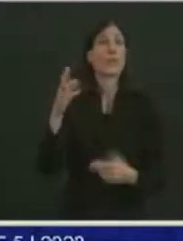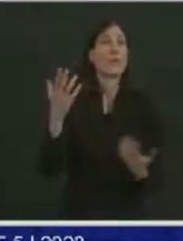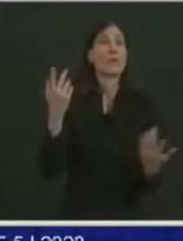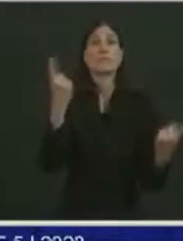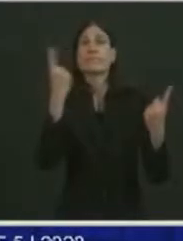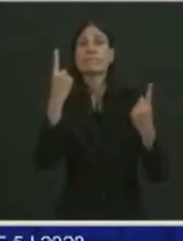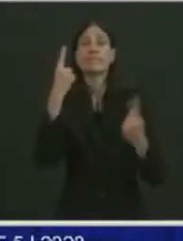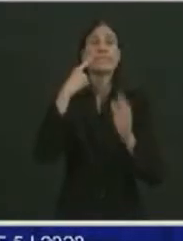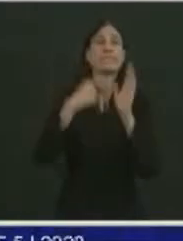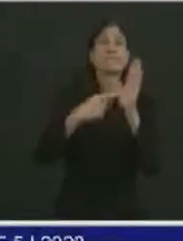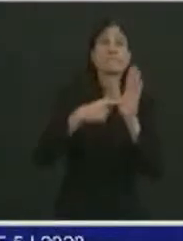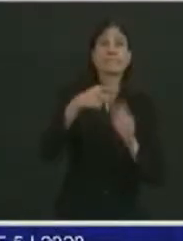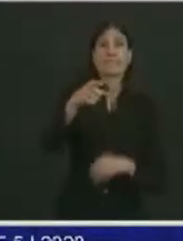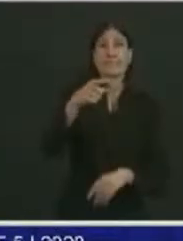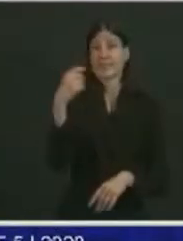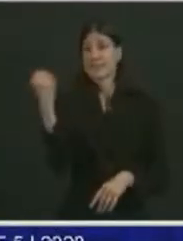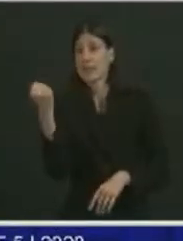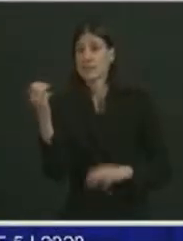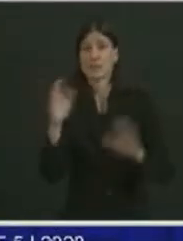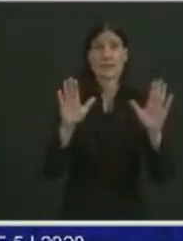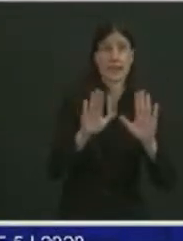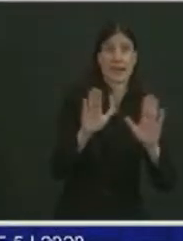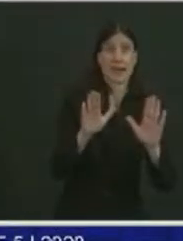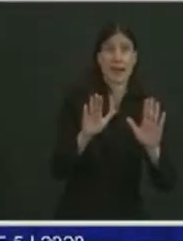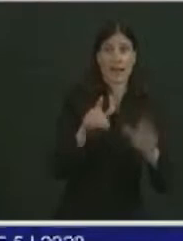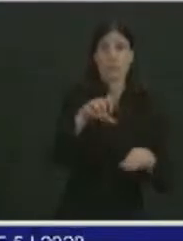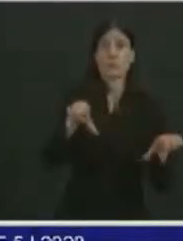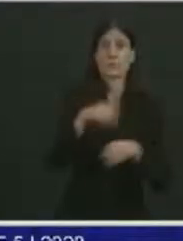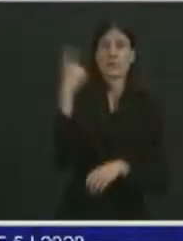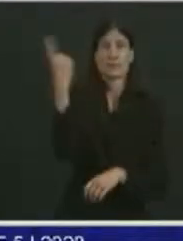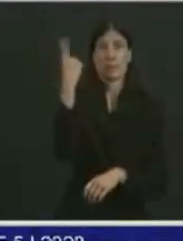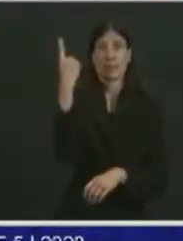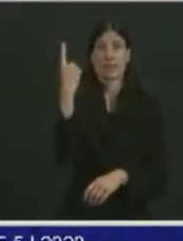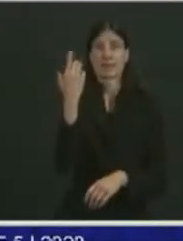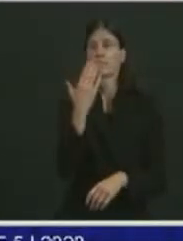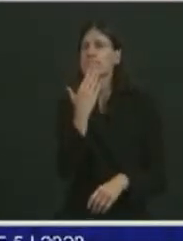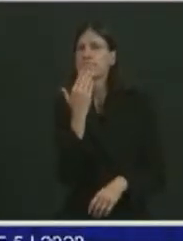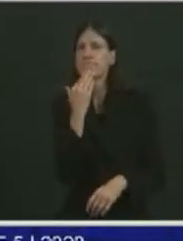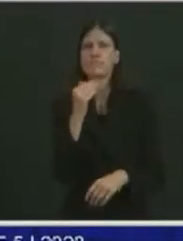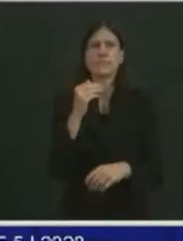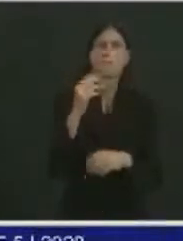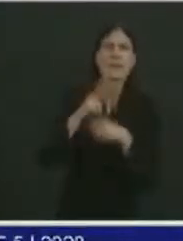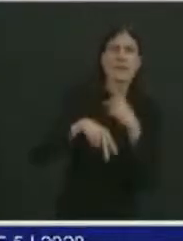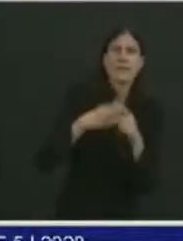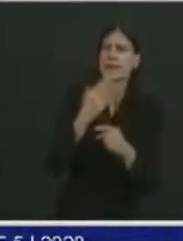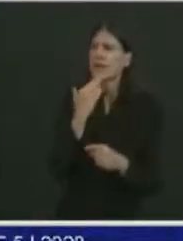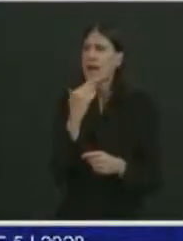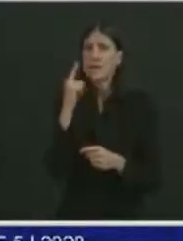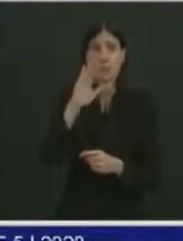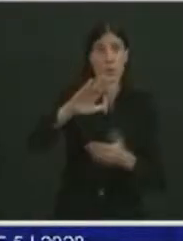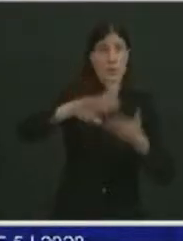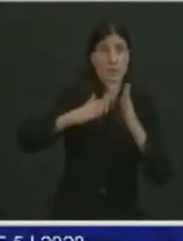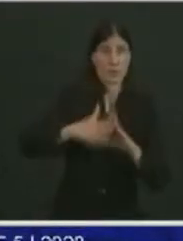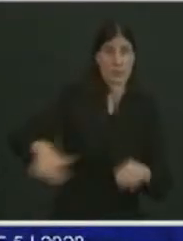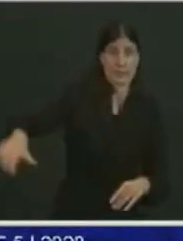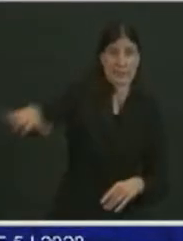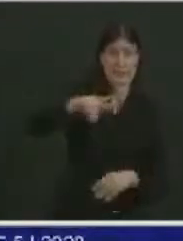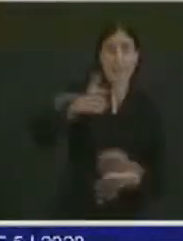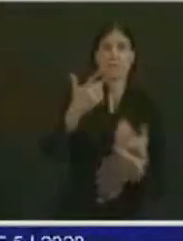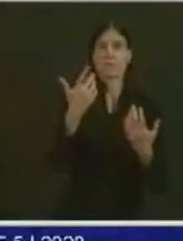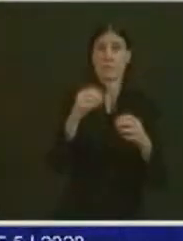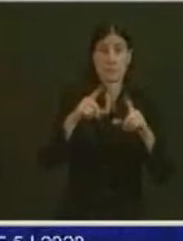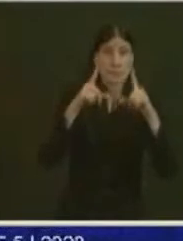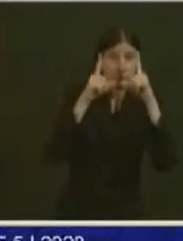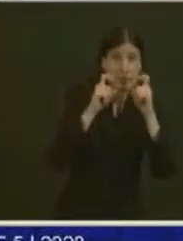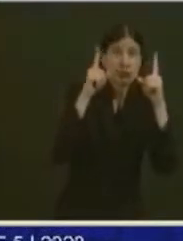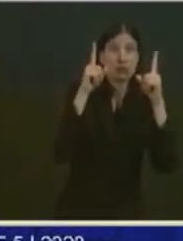the hashtag BeKindRI. Could be simple. Send a text, cheer somebody up, deliver somebody groceries, call your mom,